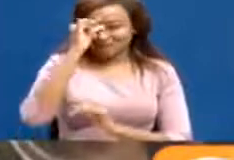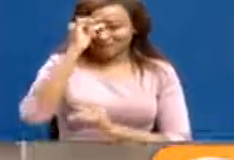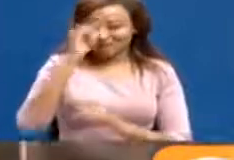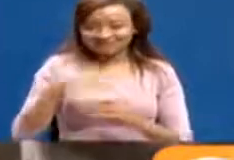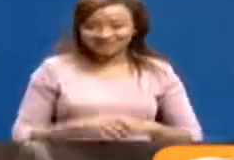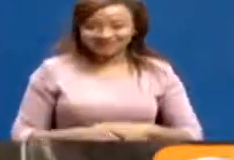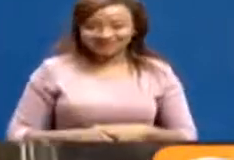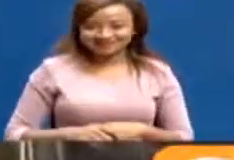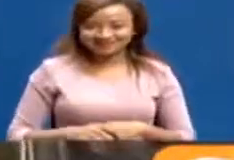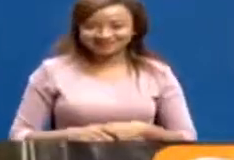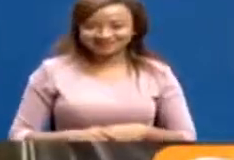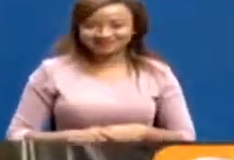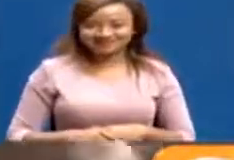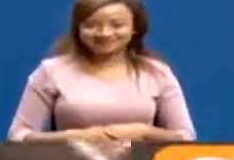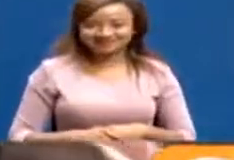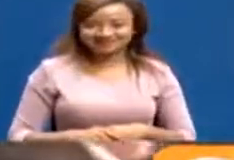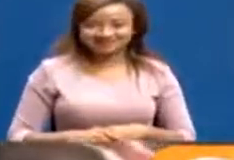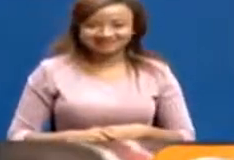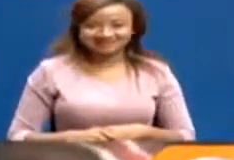Oh.